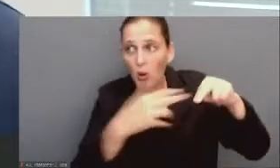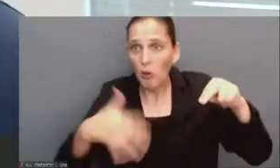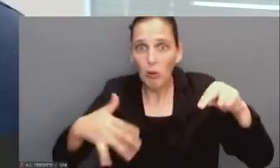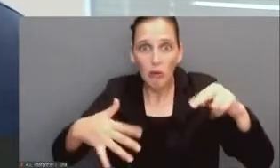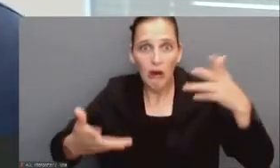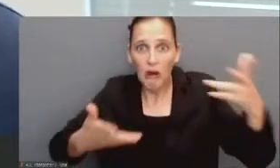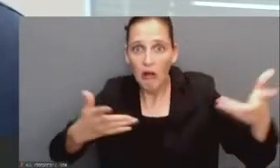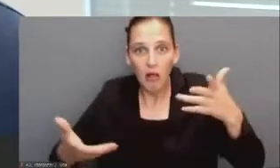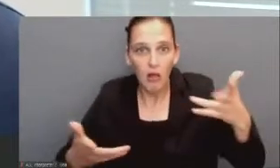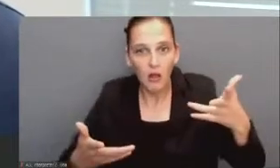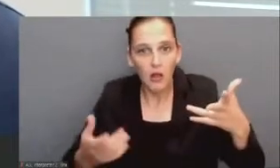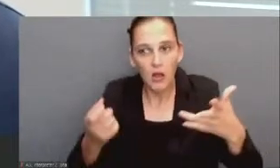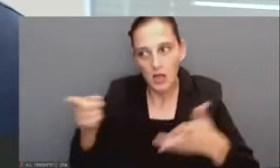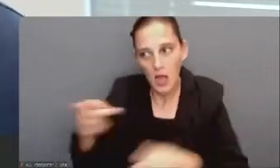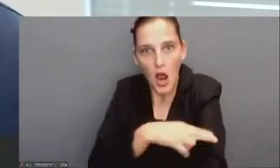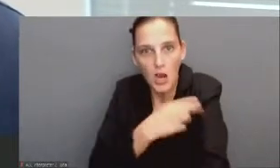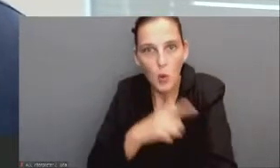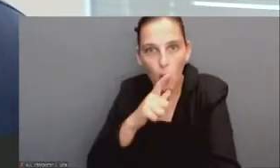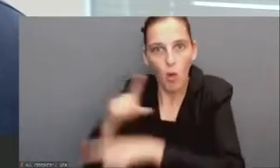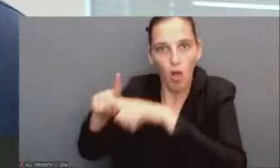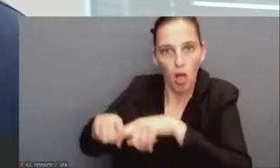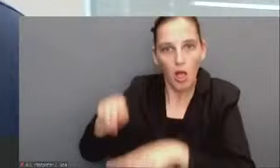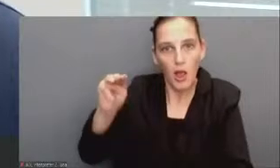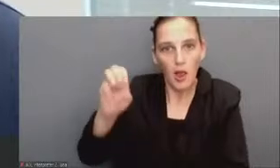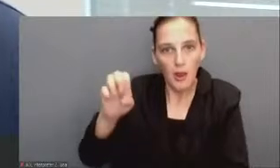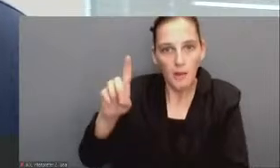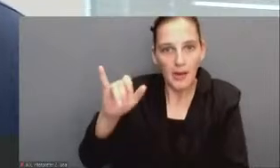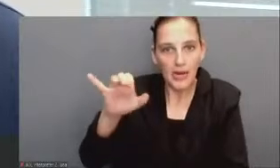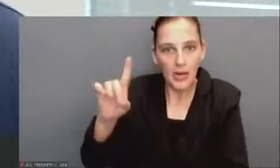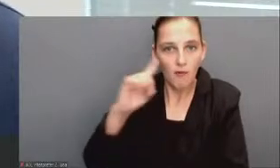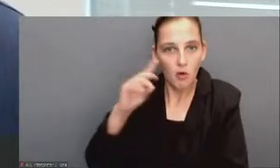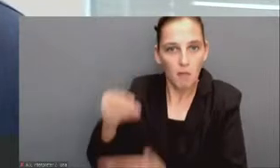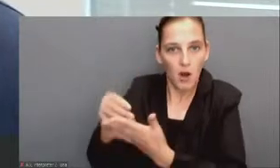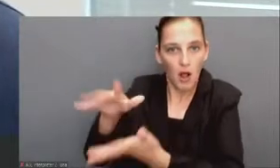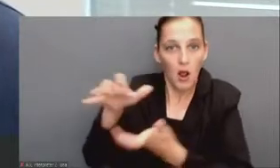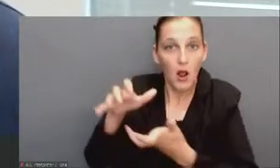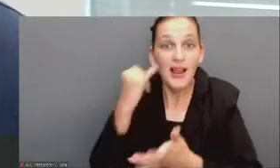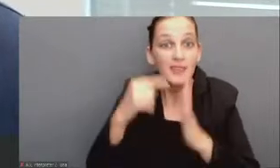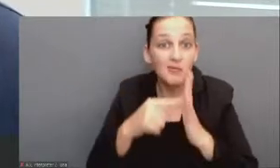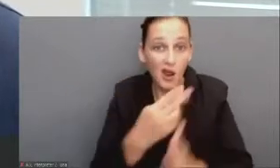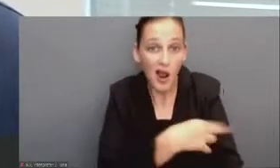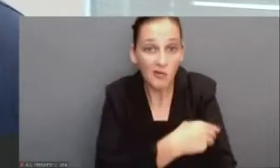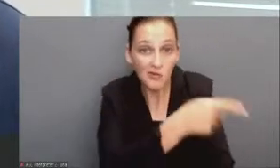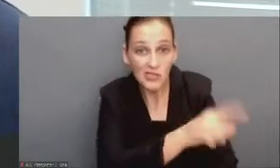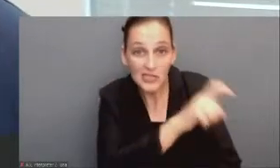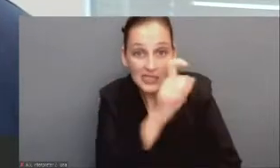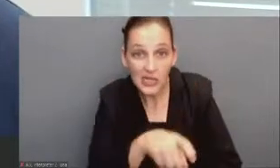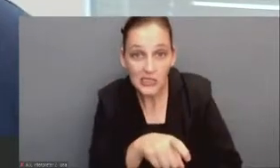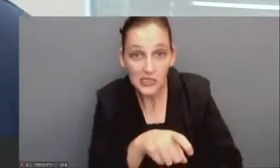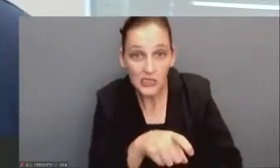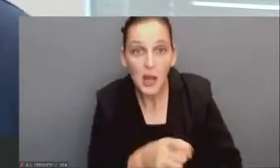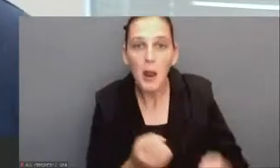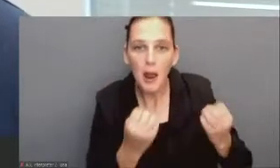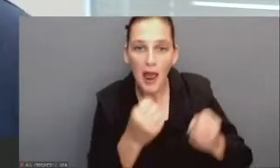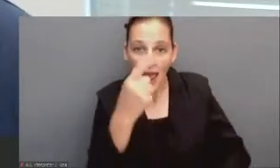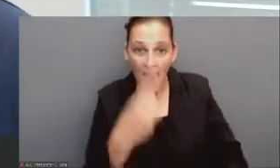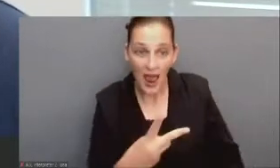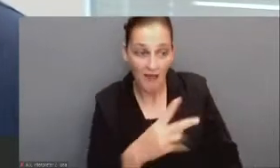its financing, or a hospital like some of our members in Texas, where literally almost half the patients are self-pay